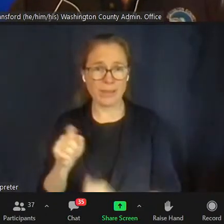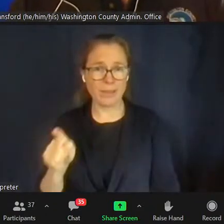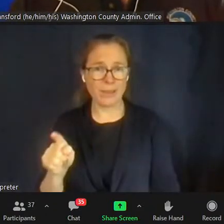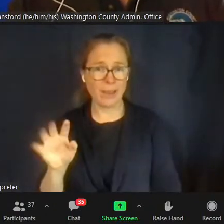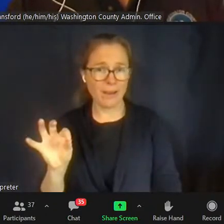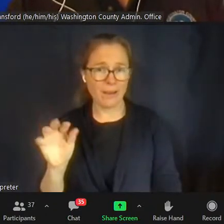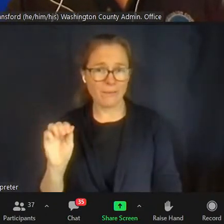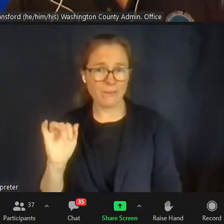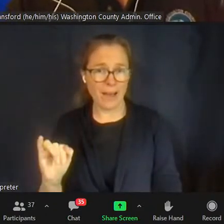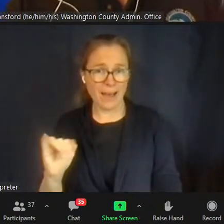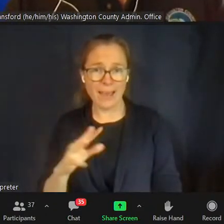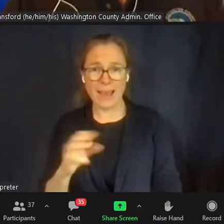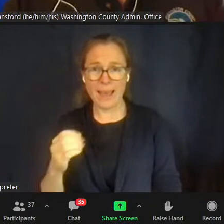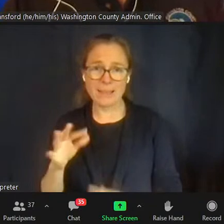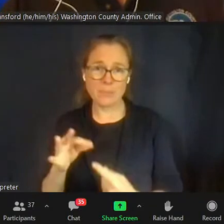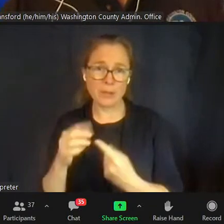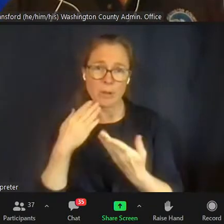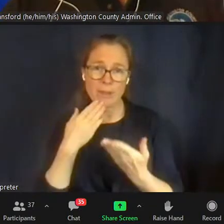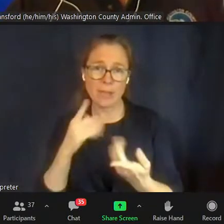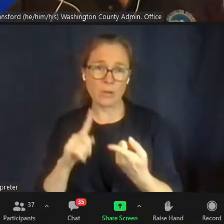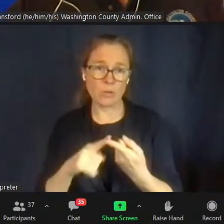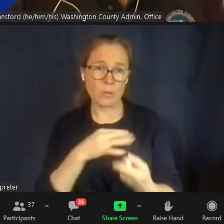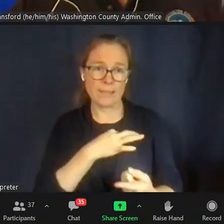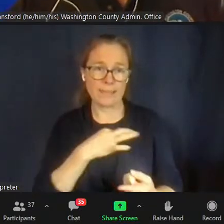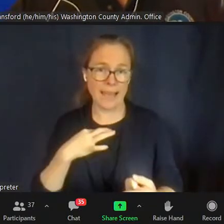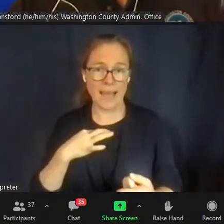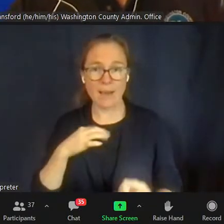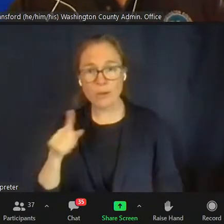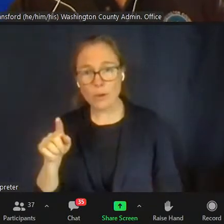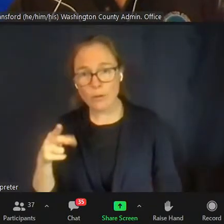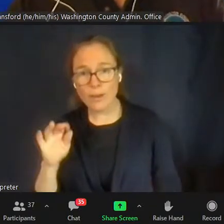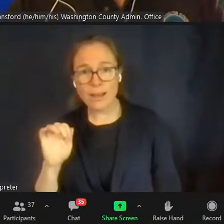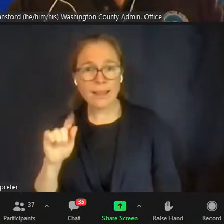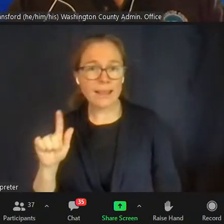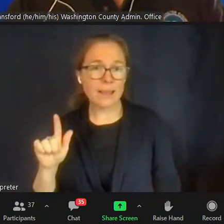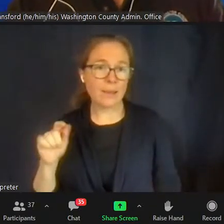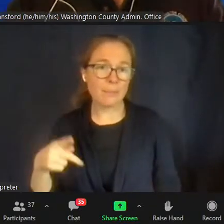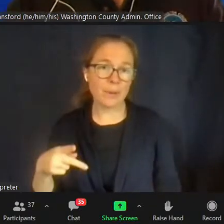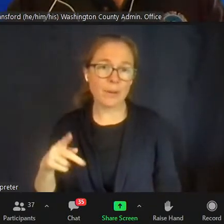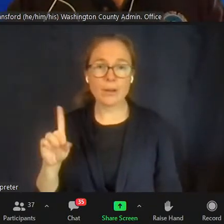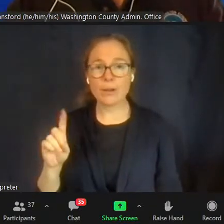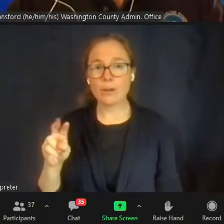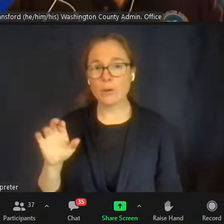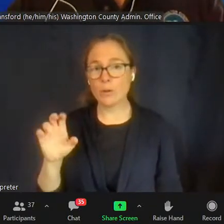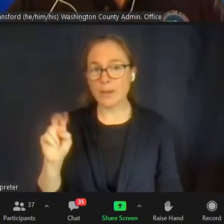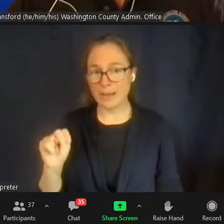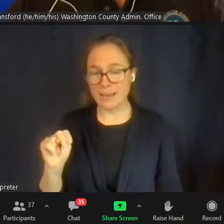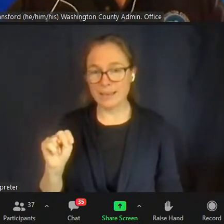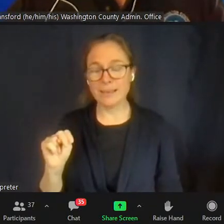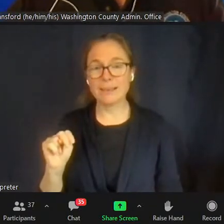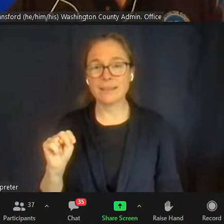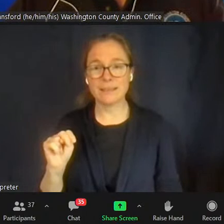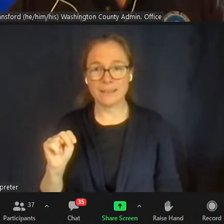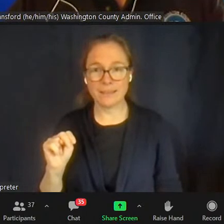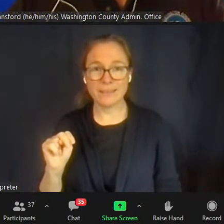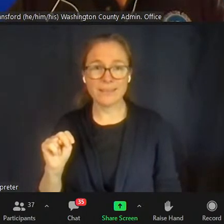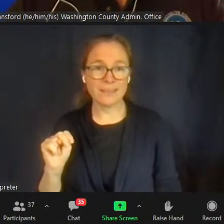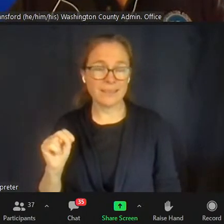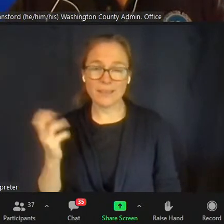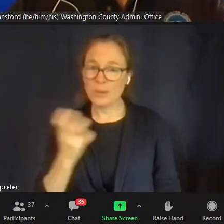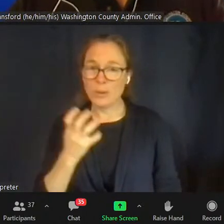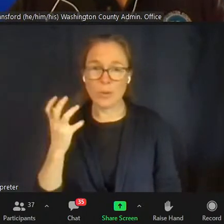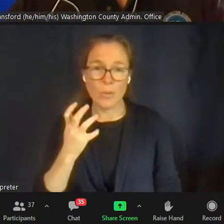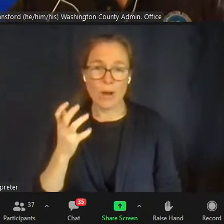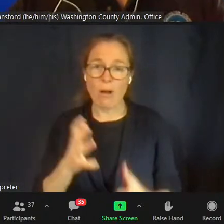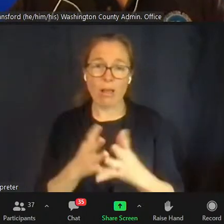just said, and special thanks to our staff, to you, Philip, to Dorian. I think that we really got the information